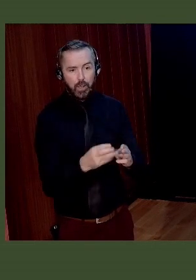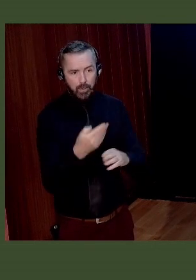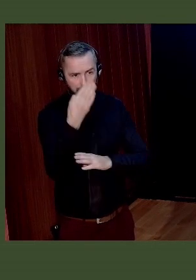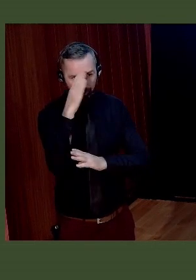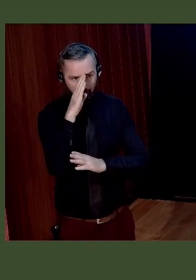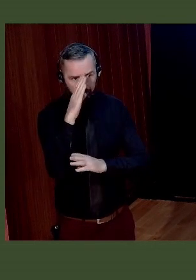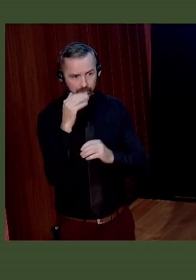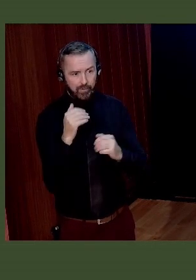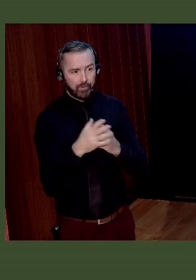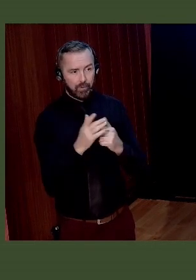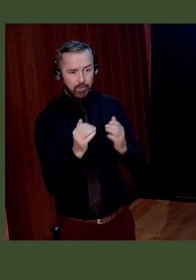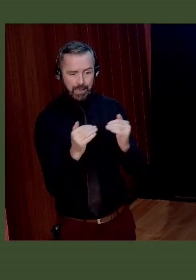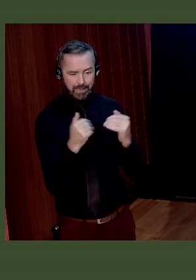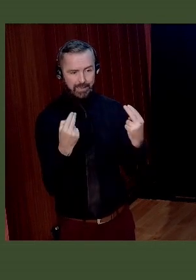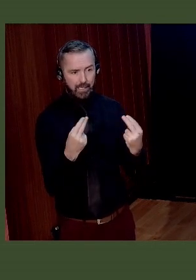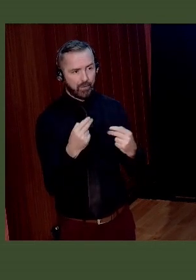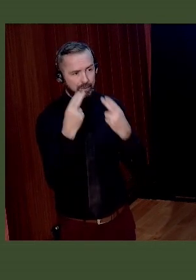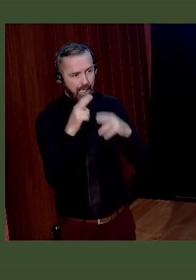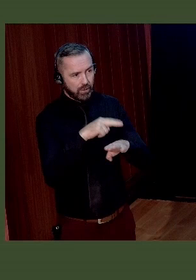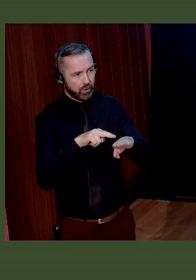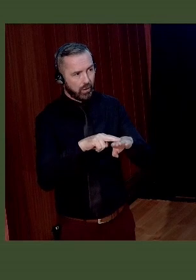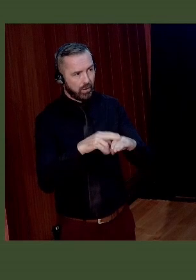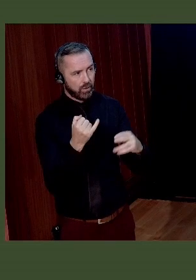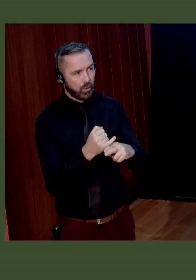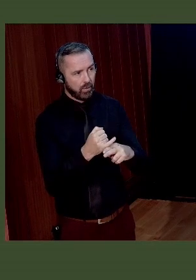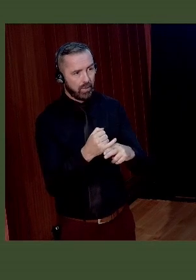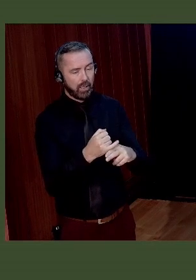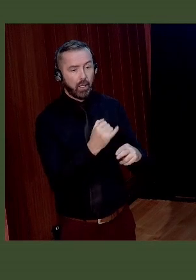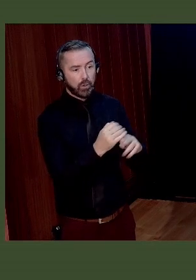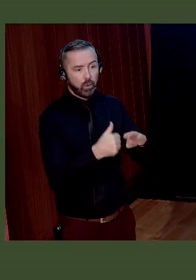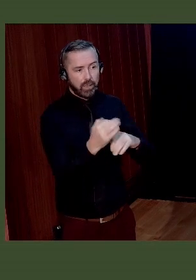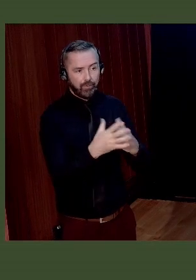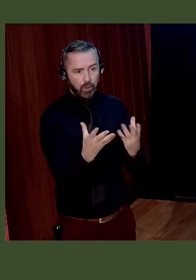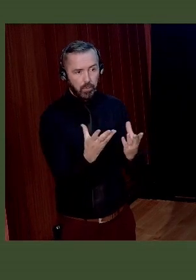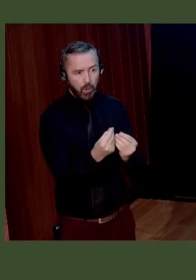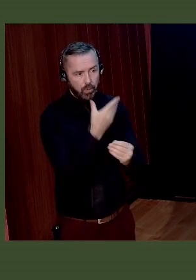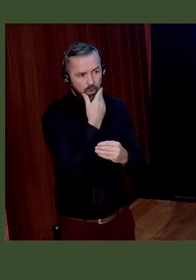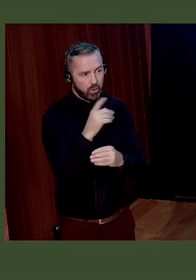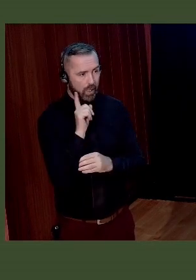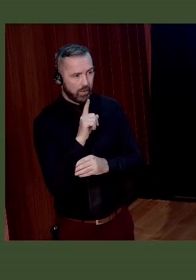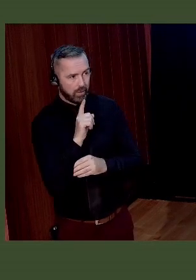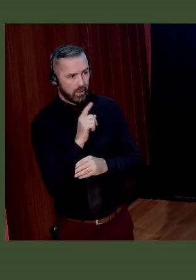schools. Preparatory colleges for both genders were set up, residential secondary schools through the meaning of